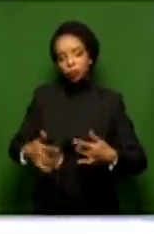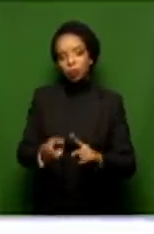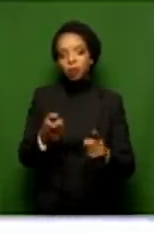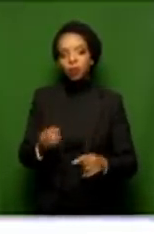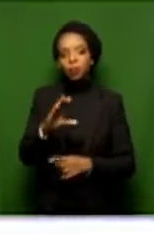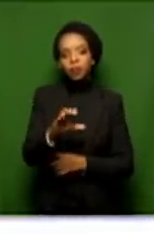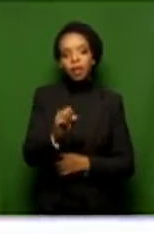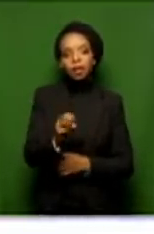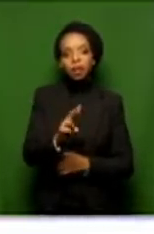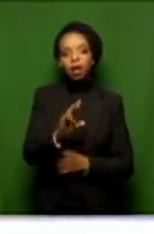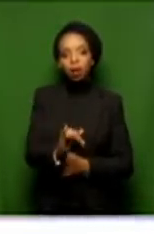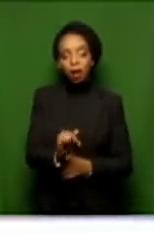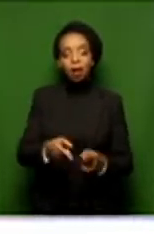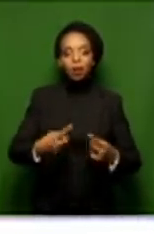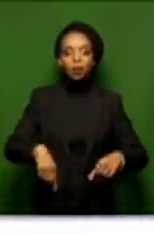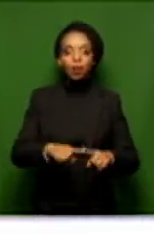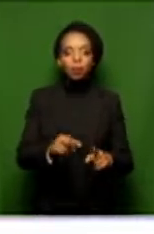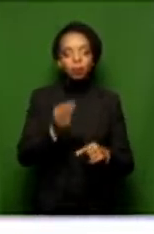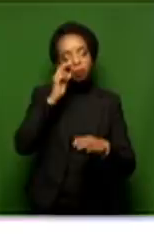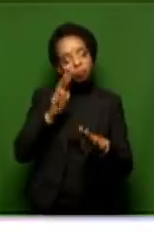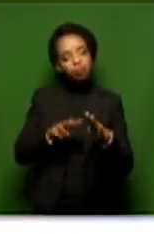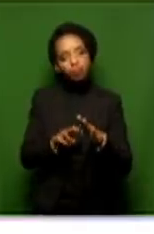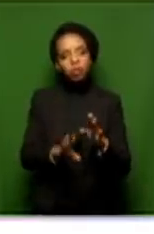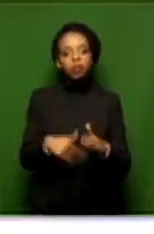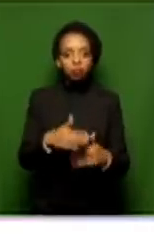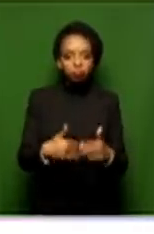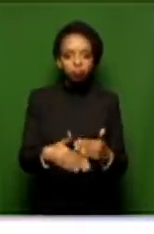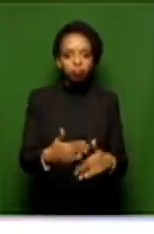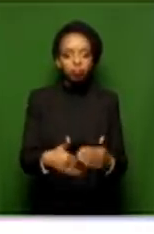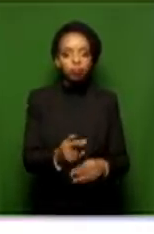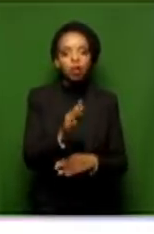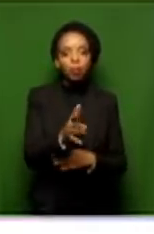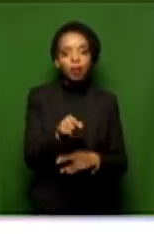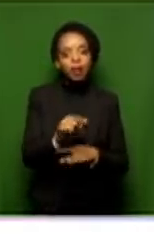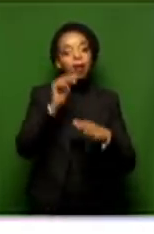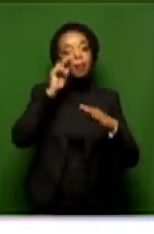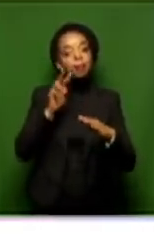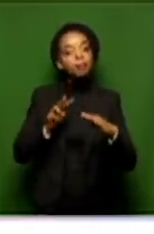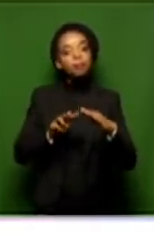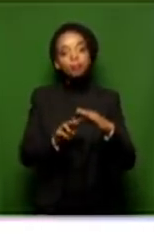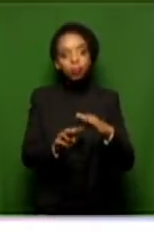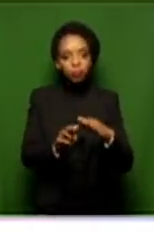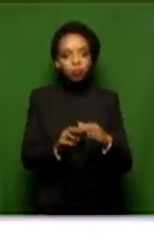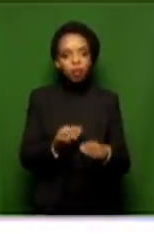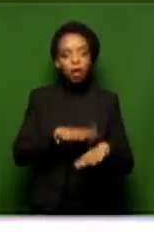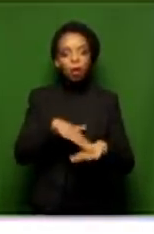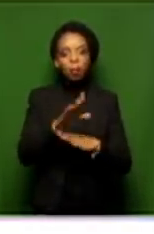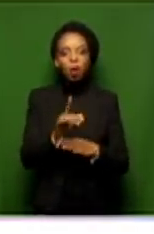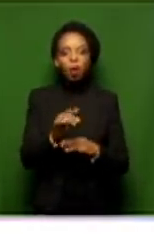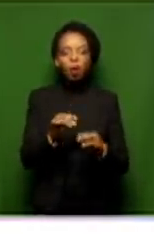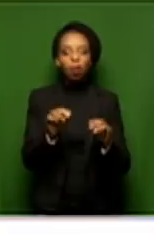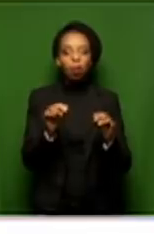doing quite a lot of this predicting, and this is a prediction not unlike the bones that were thrown, but a lot more